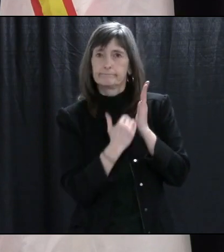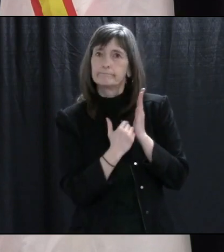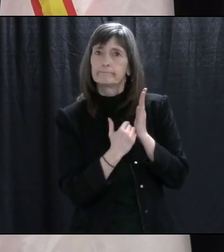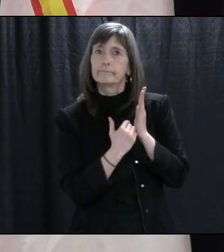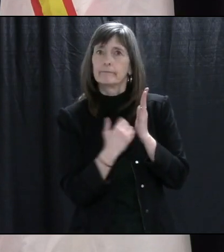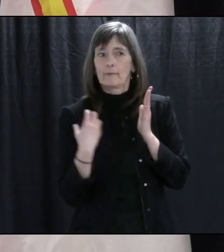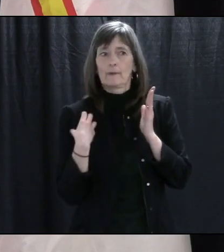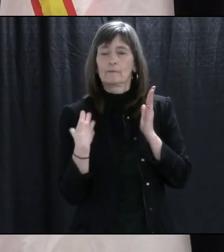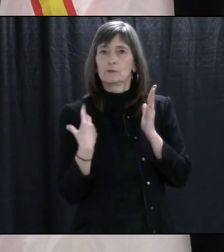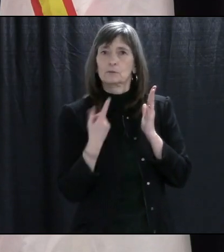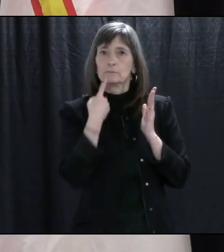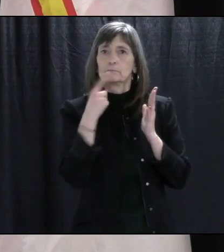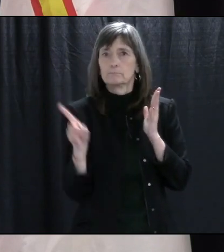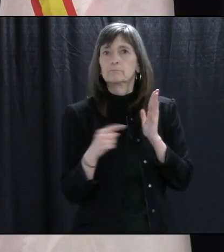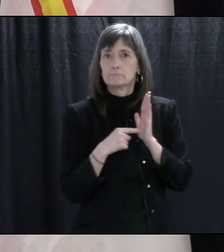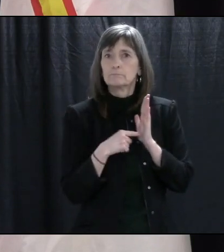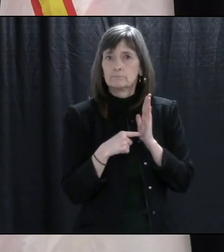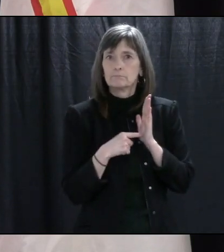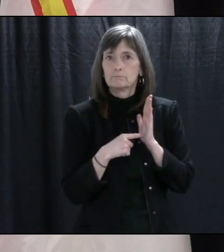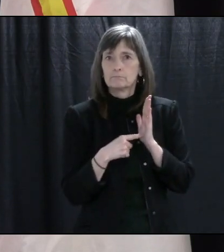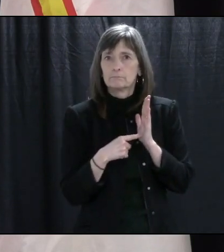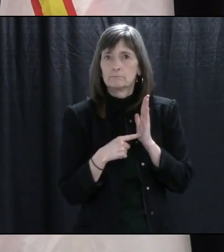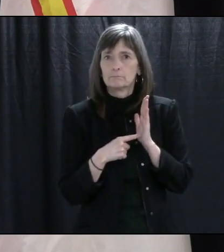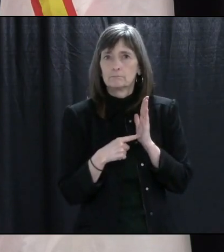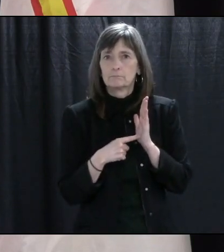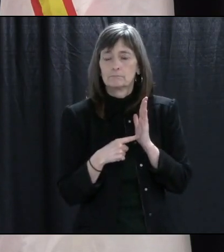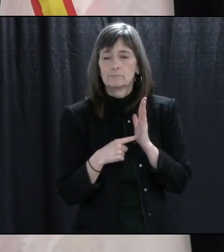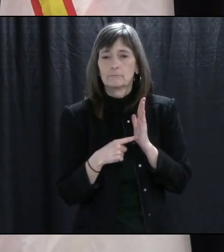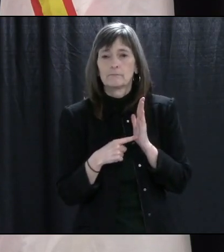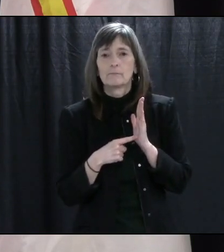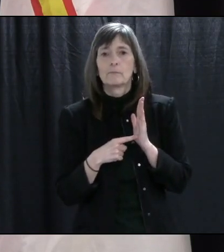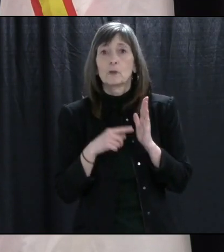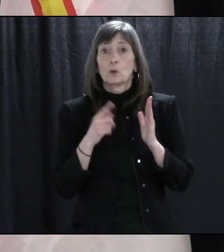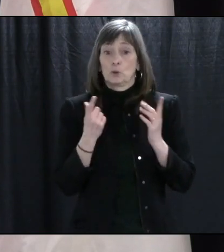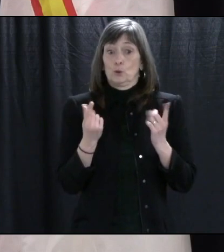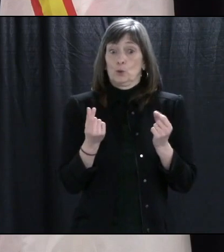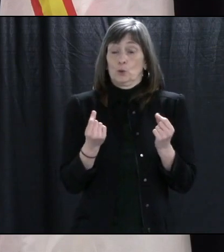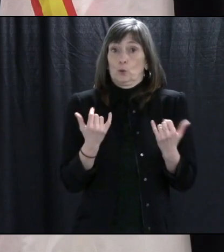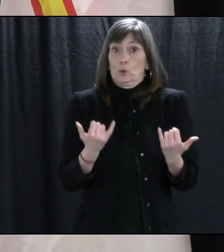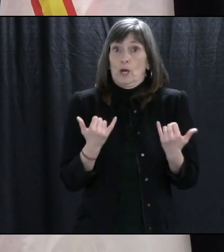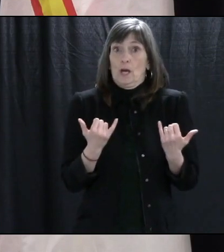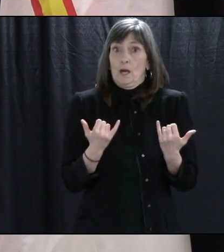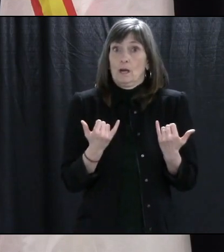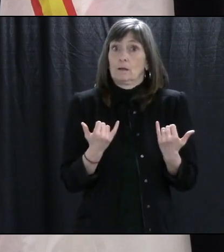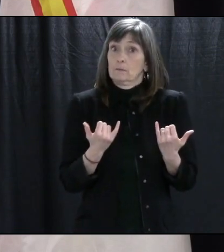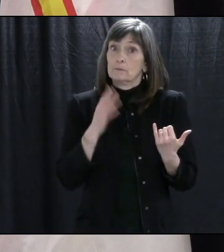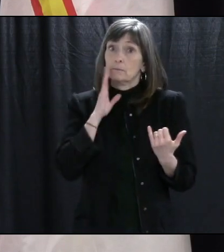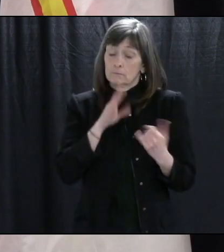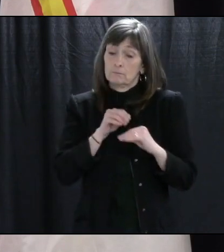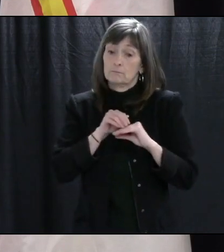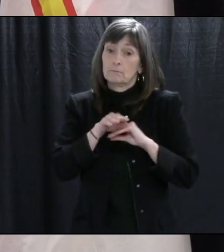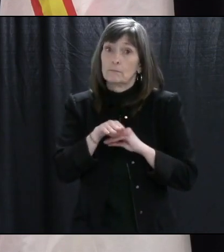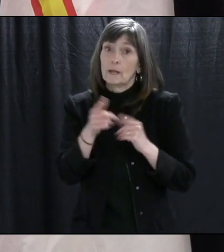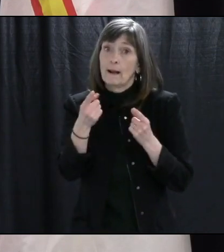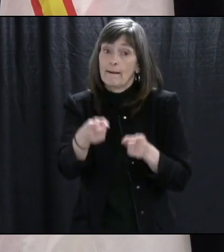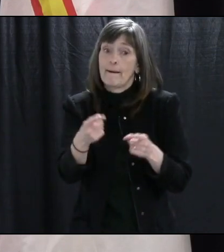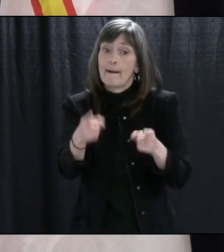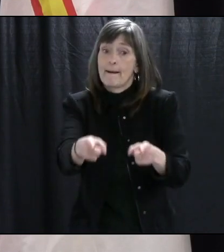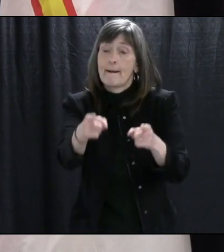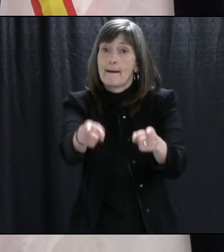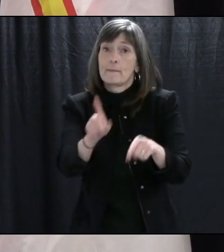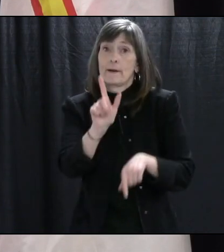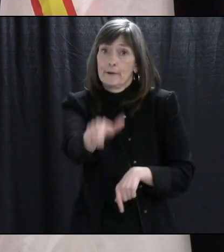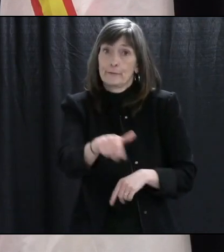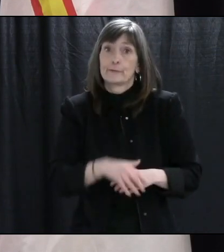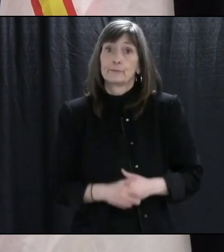place during this public health state of emergency. Your actions today determines the future of this province and our